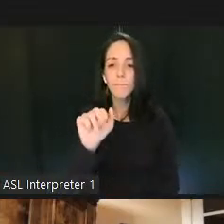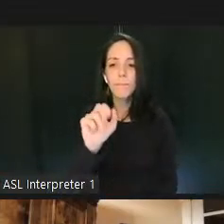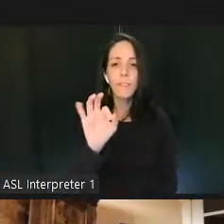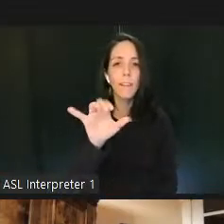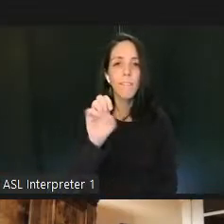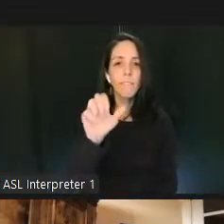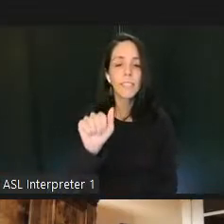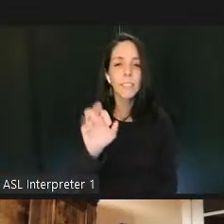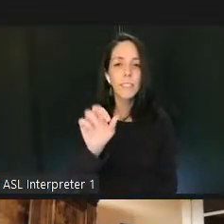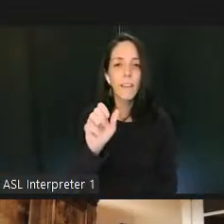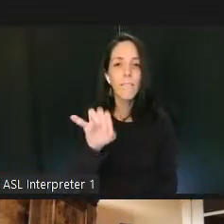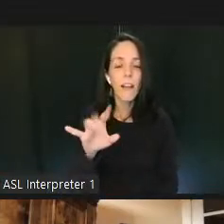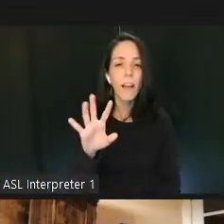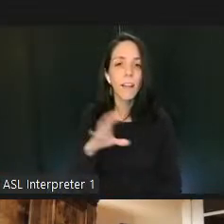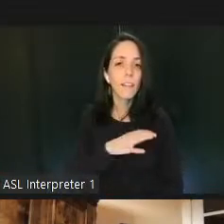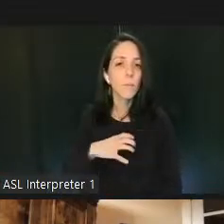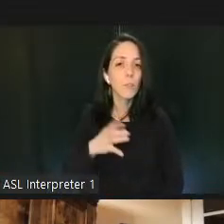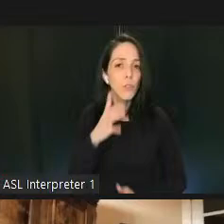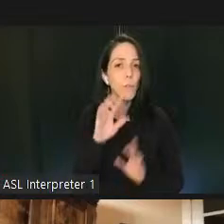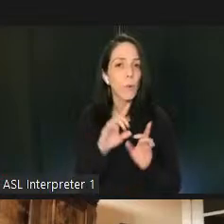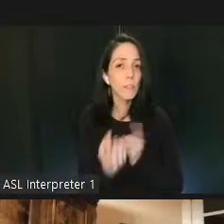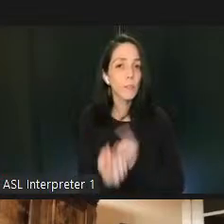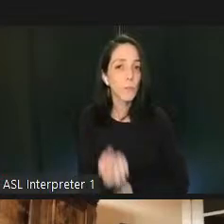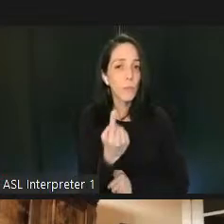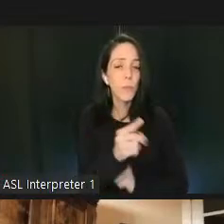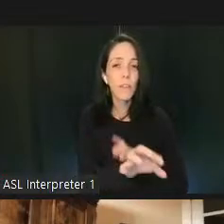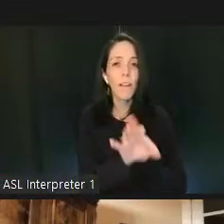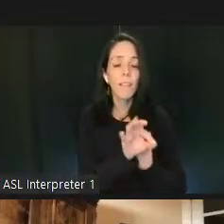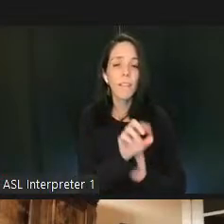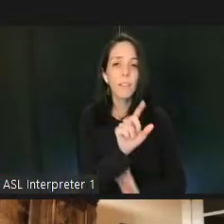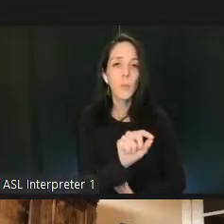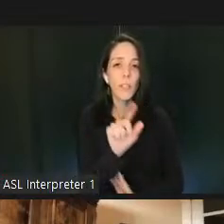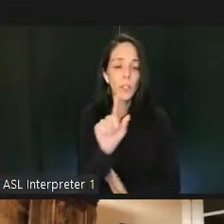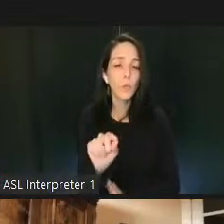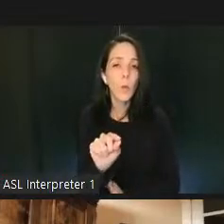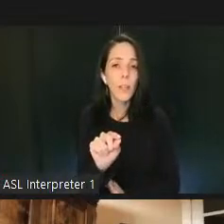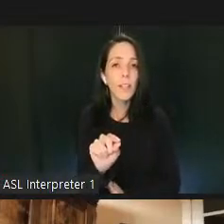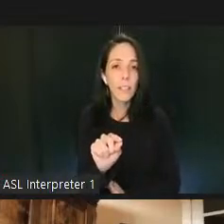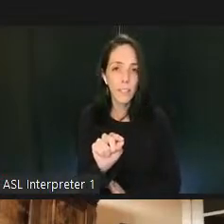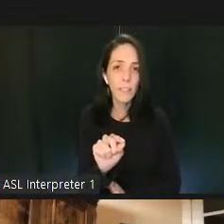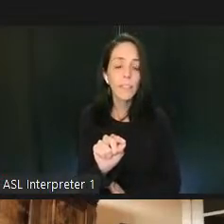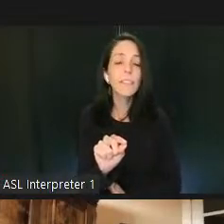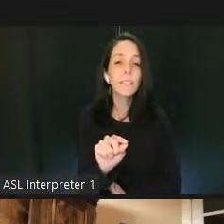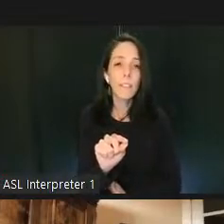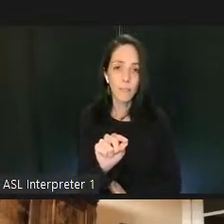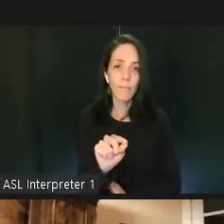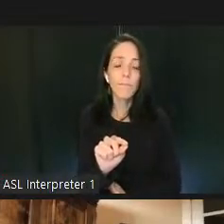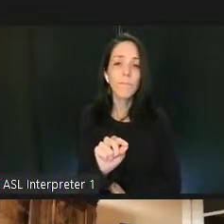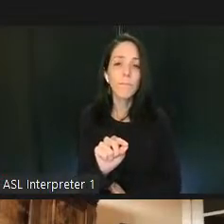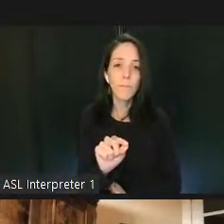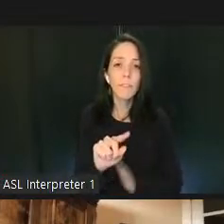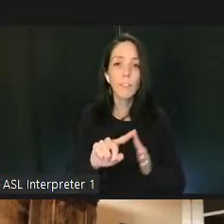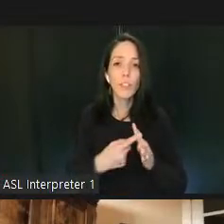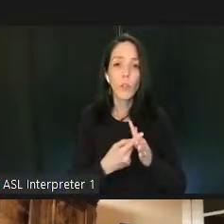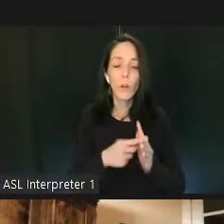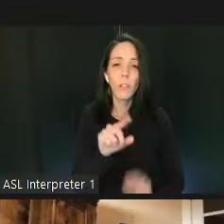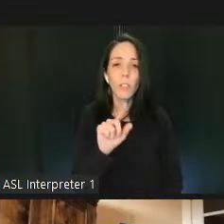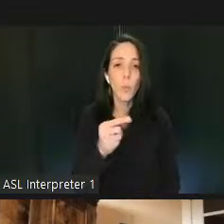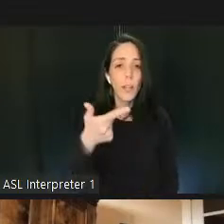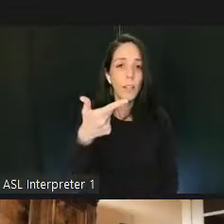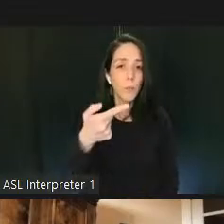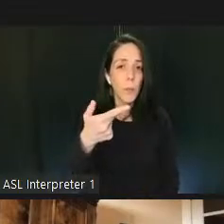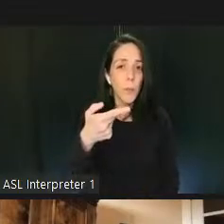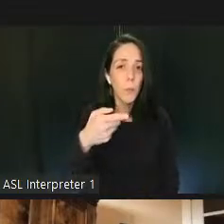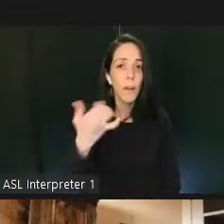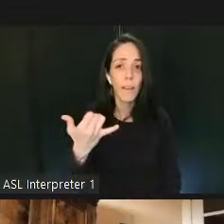for District 1, and I was elected in 2020 and sworn in 2021, and have been on this